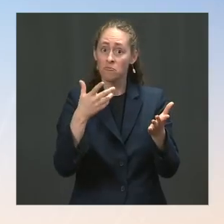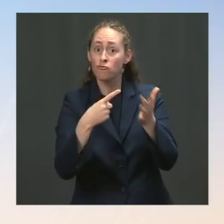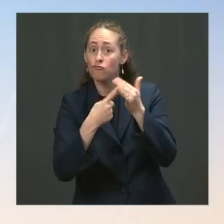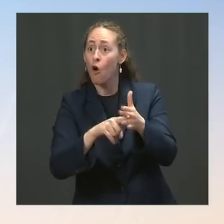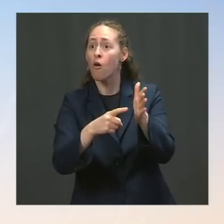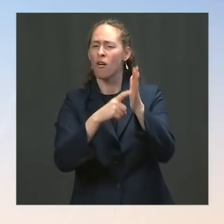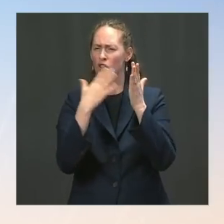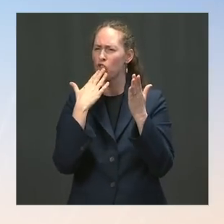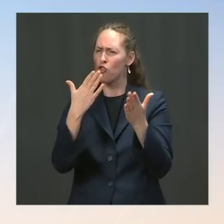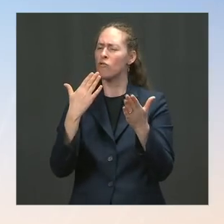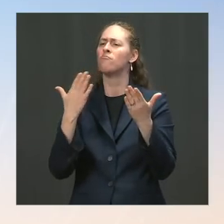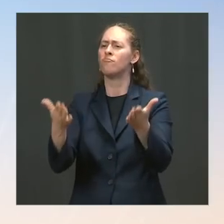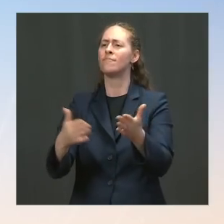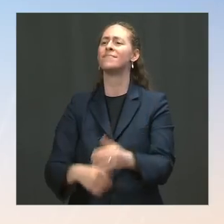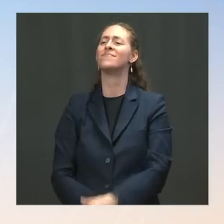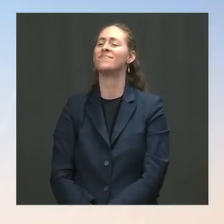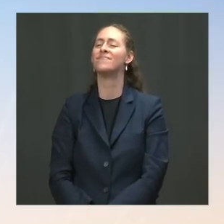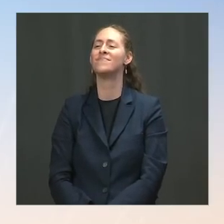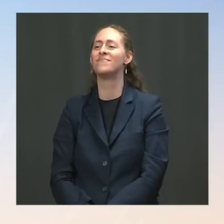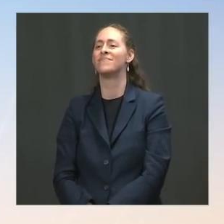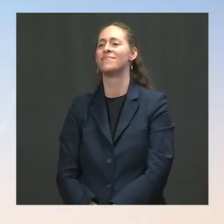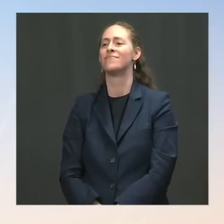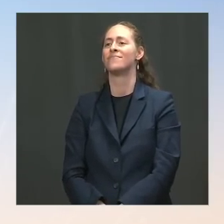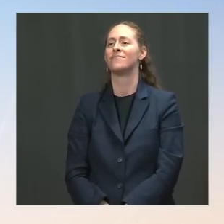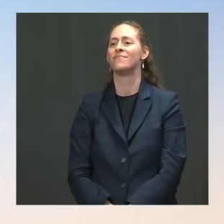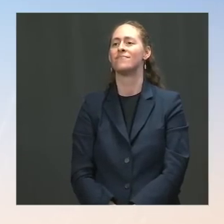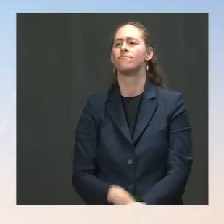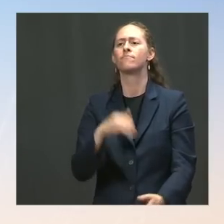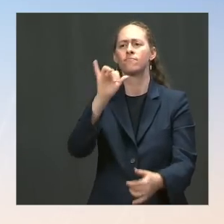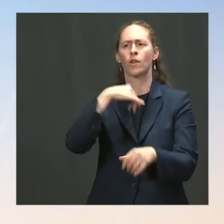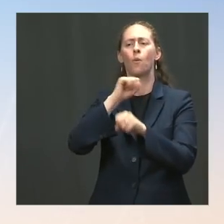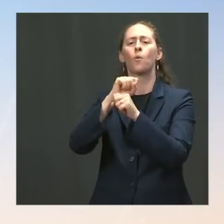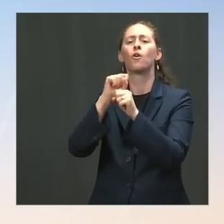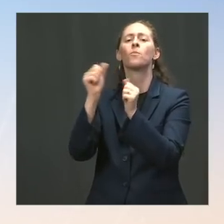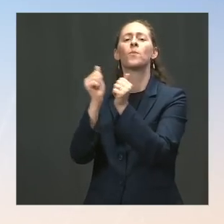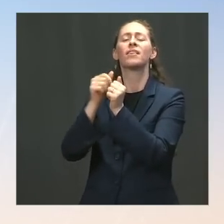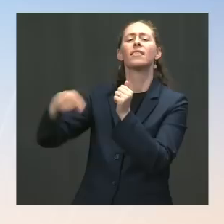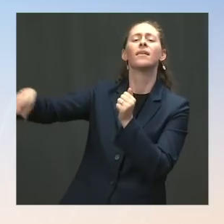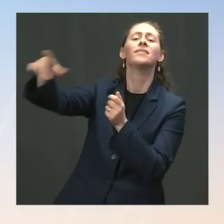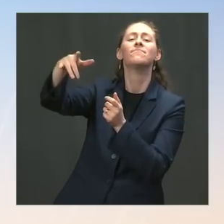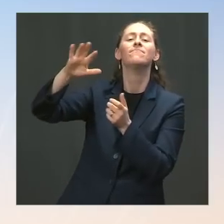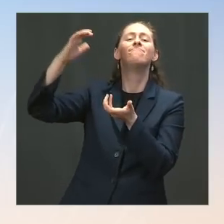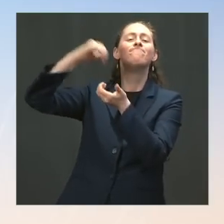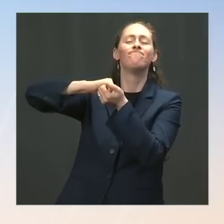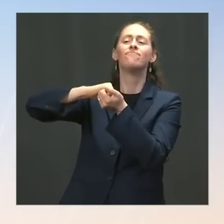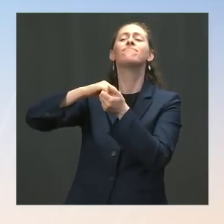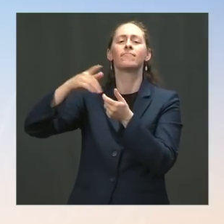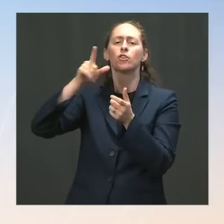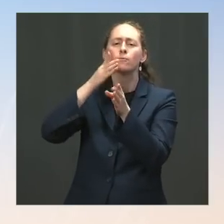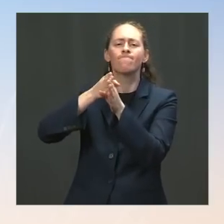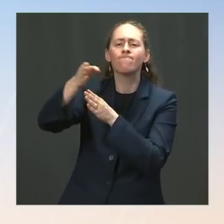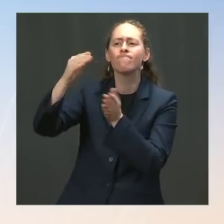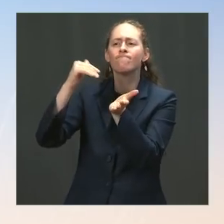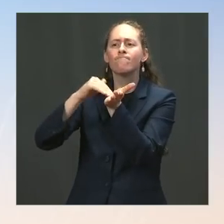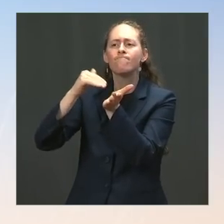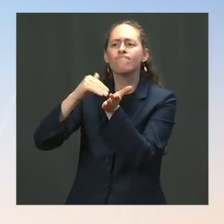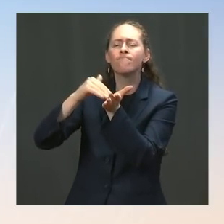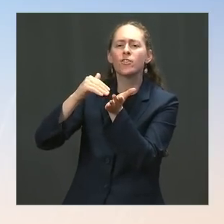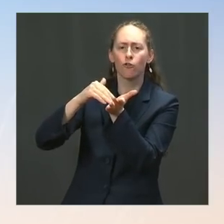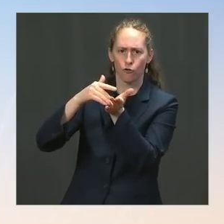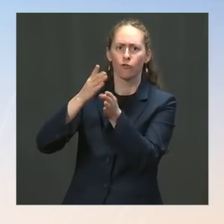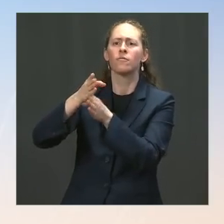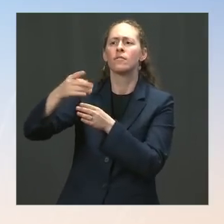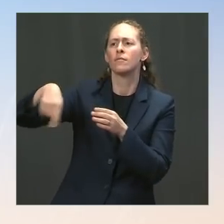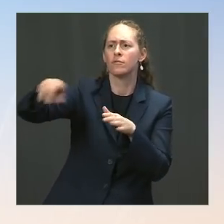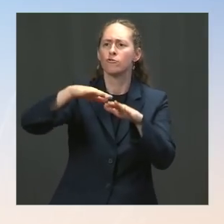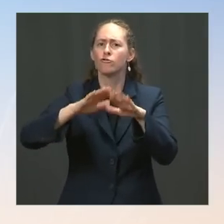pediatricians to back-to-school nights and PTA meetings so parents could hear from doctors directly. As I said before, it's all hands on